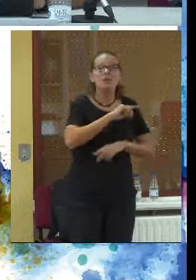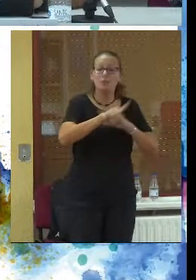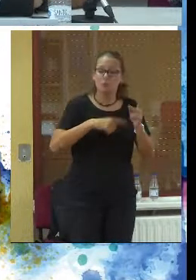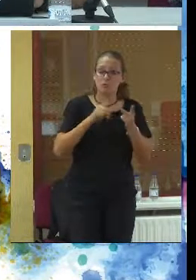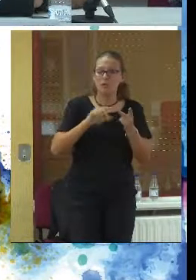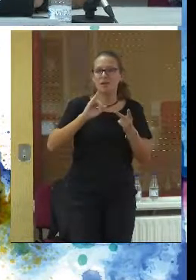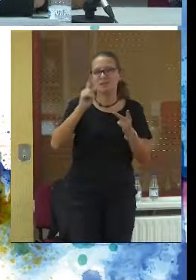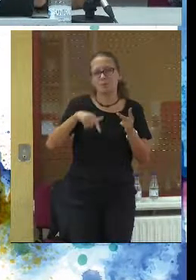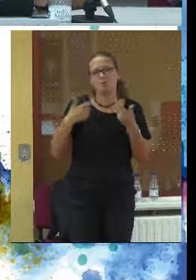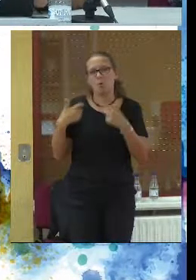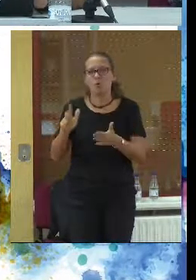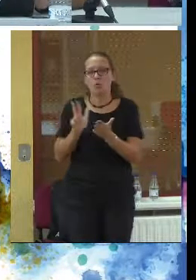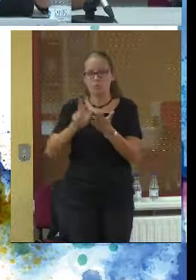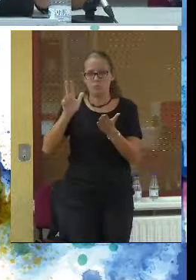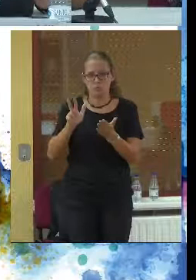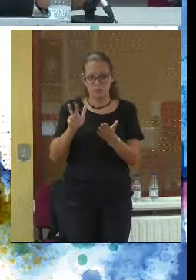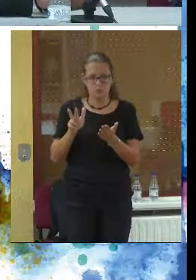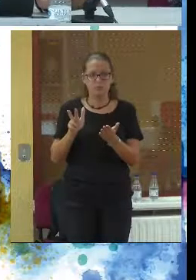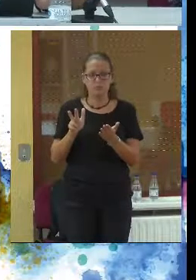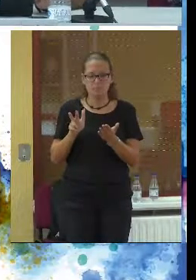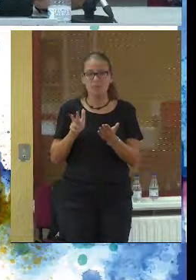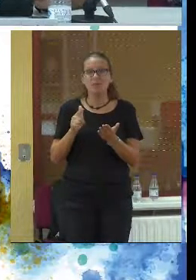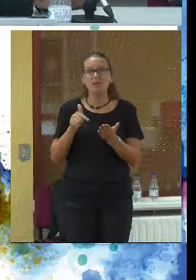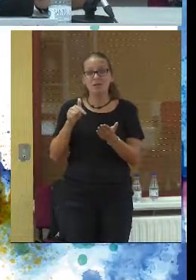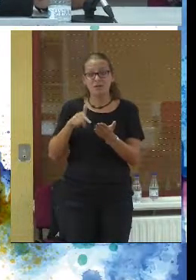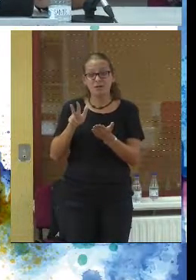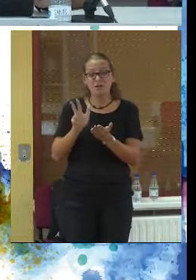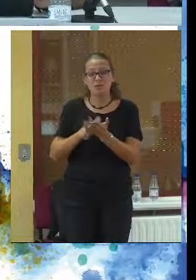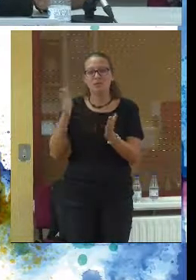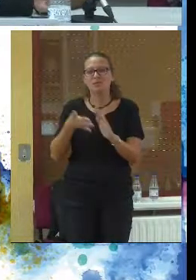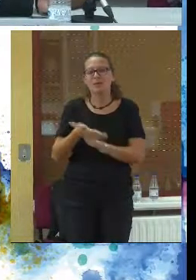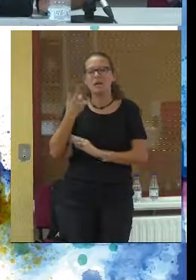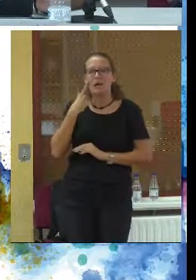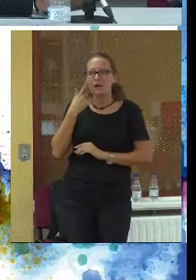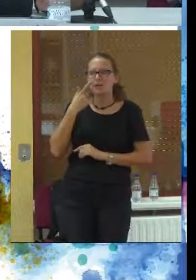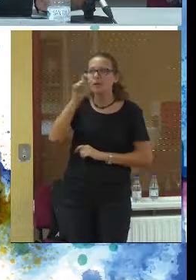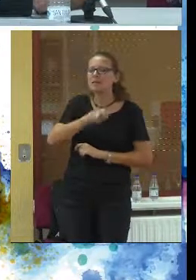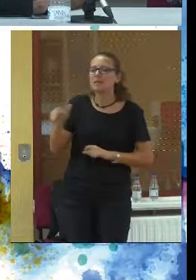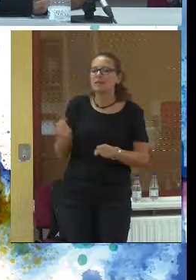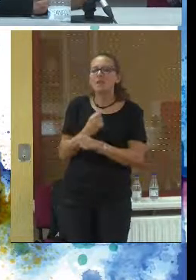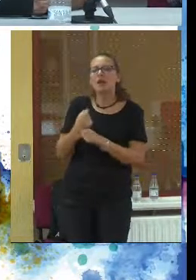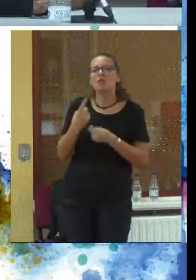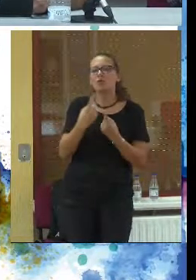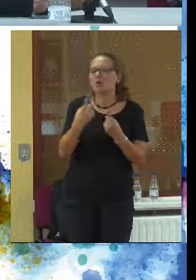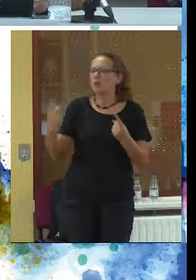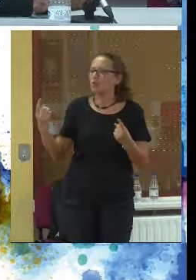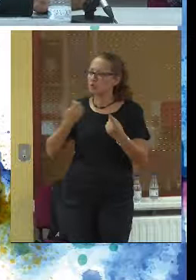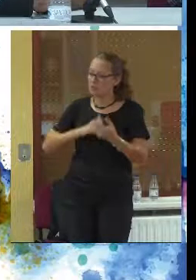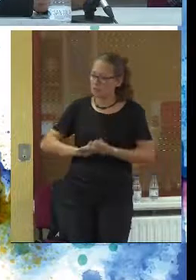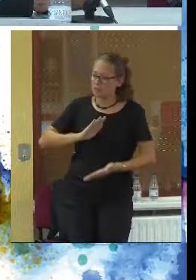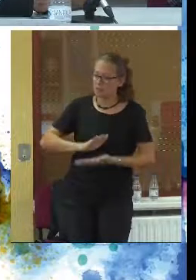we will look at a little later on, where we say what worker is capable for